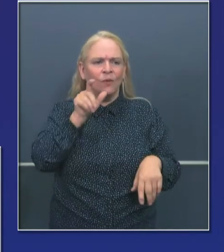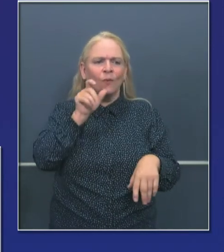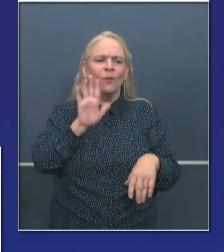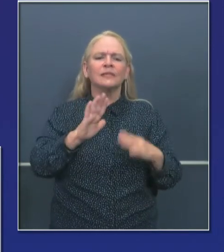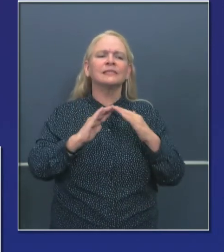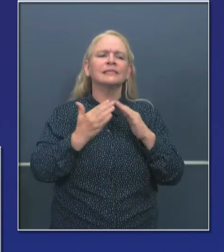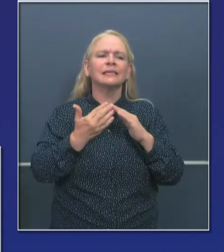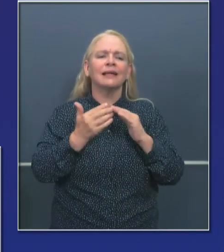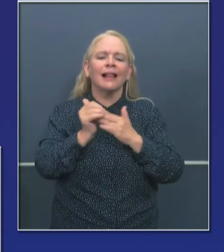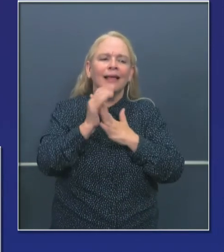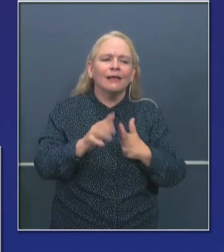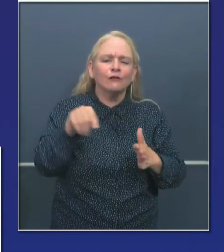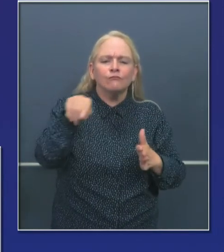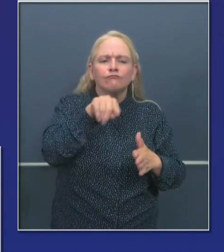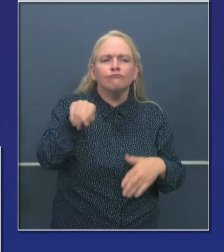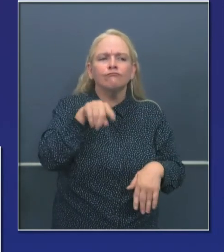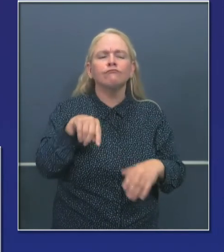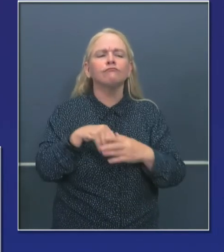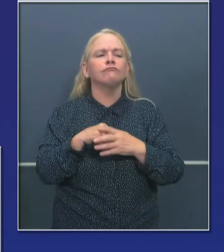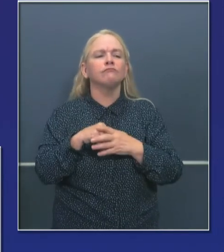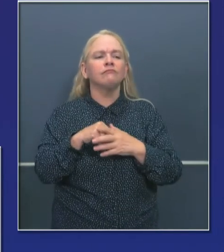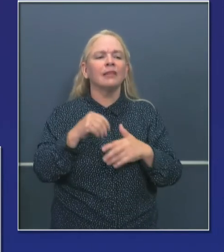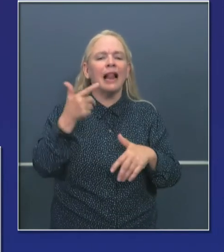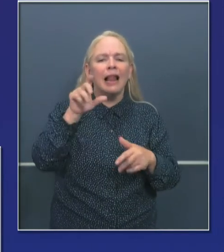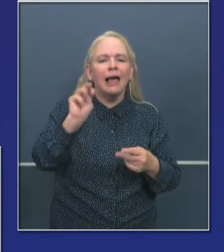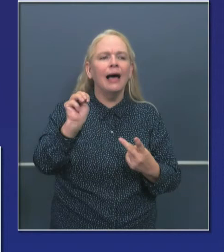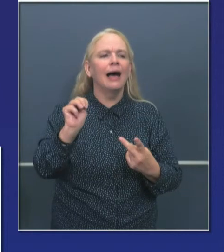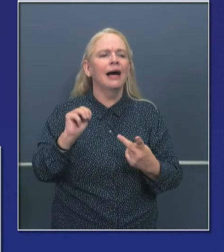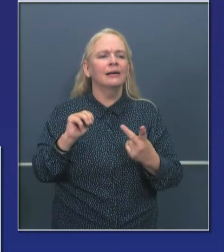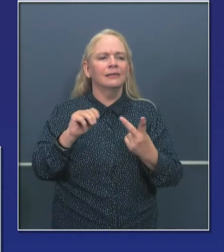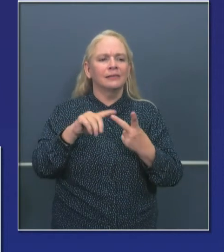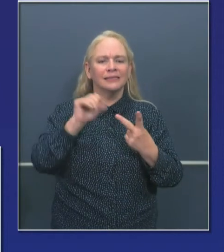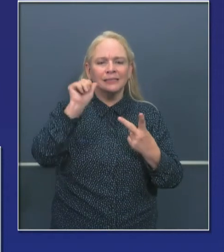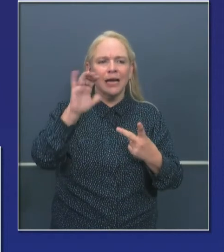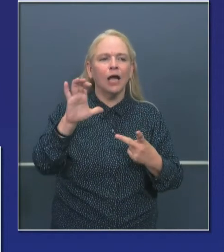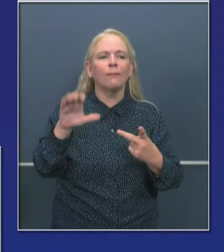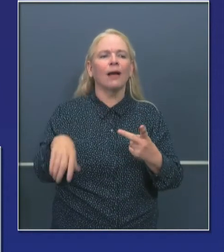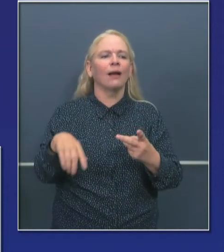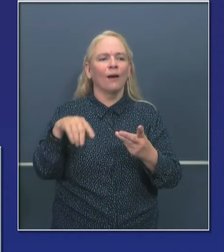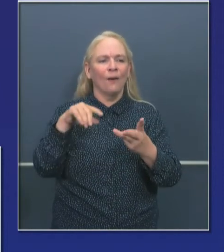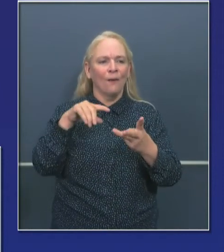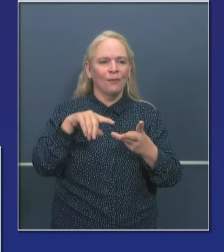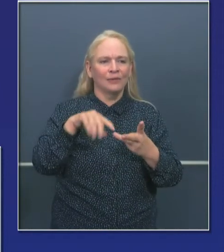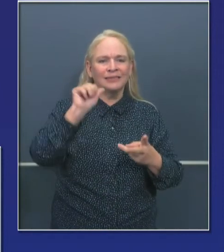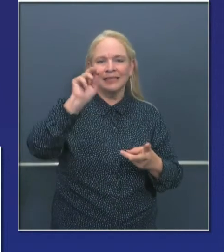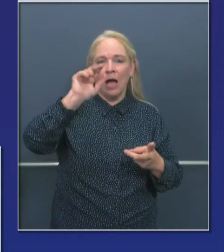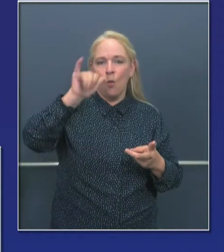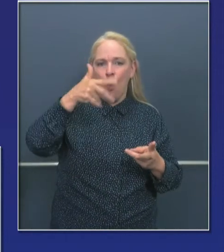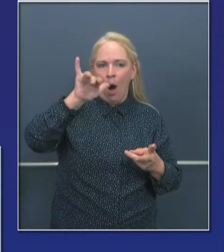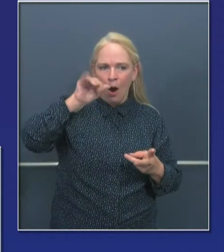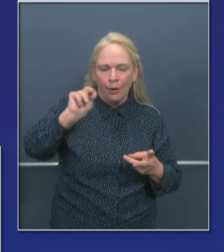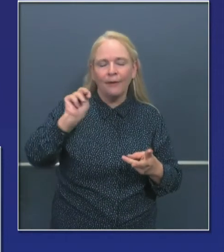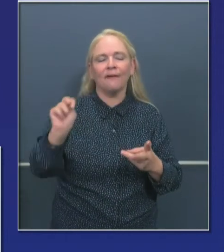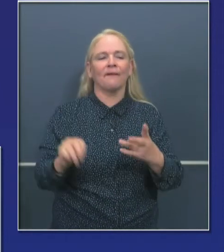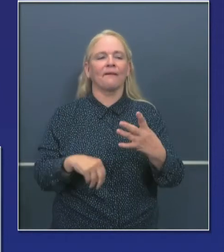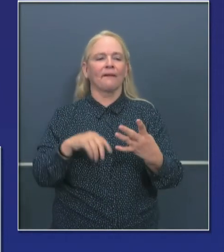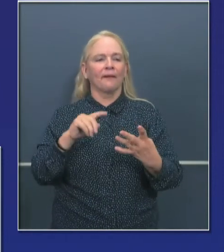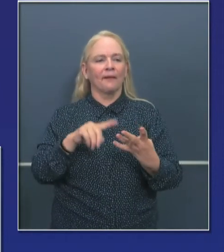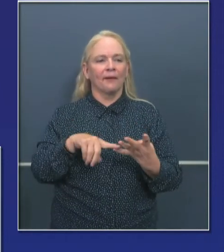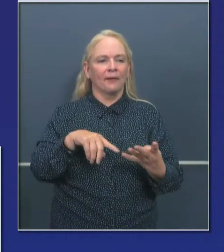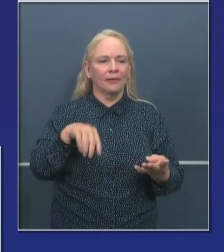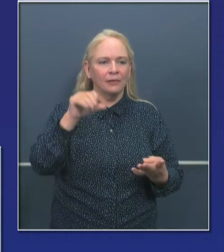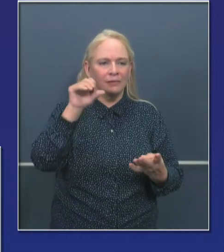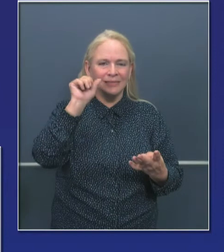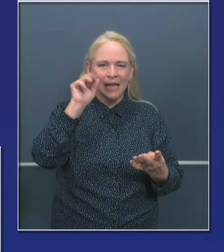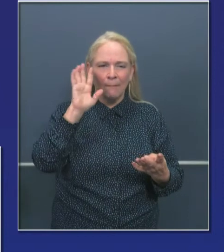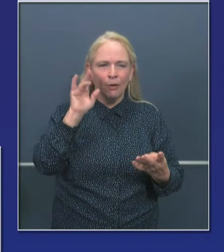partnership. Folks in Glenn County, Sacramento County, San Joaquin, Stanislaus, Fresno, Santa Barbara, San Bernardino, Riverside.